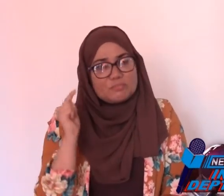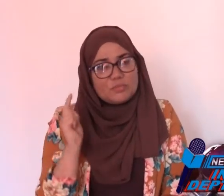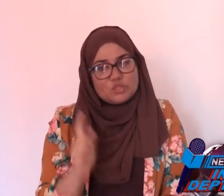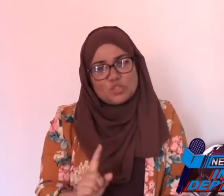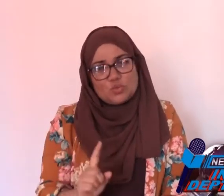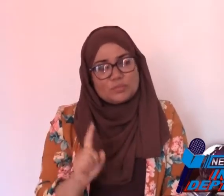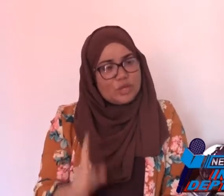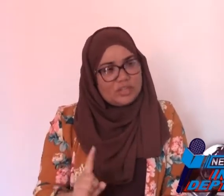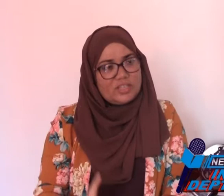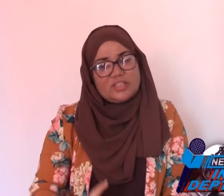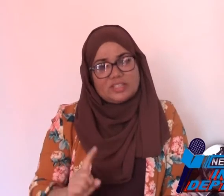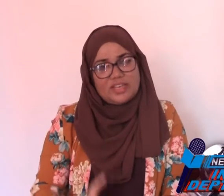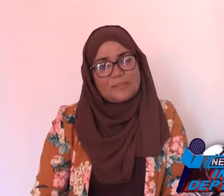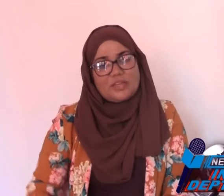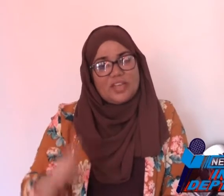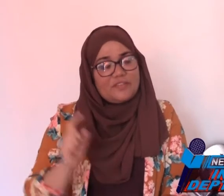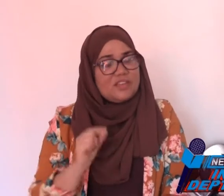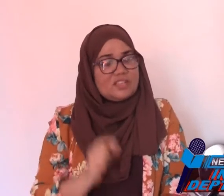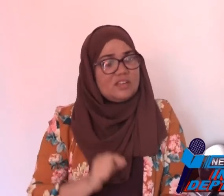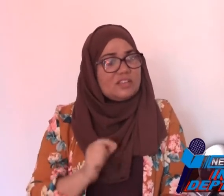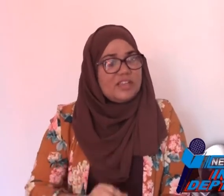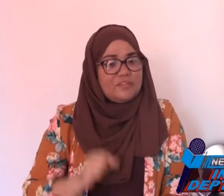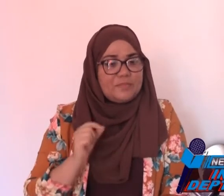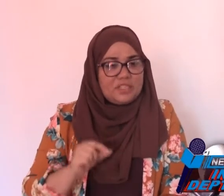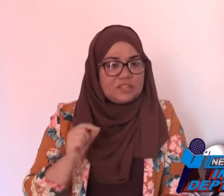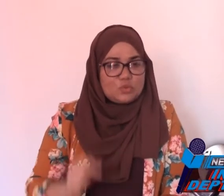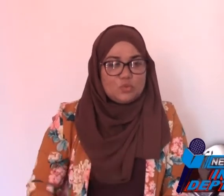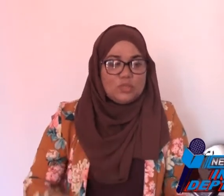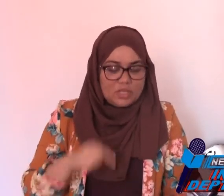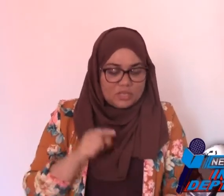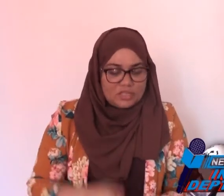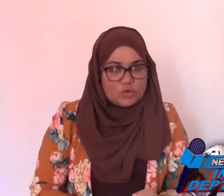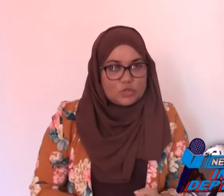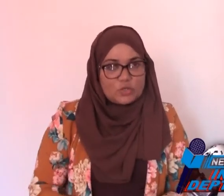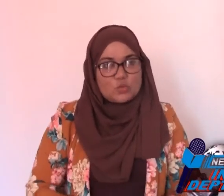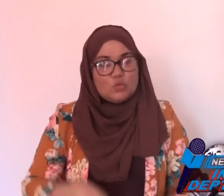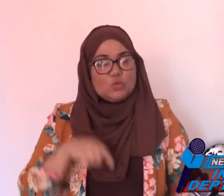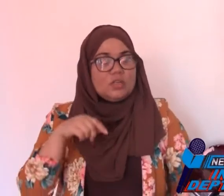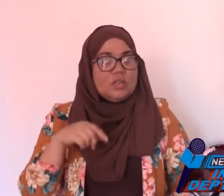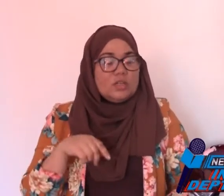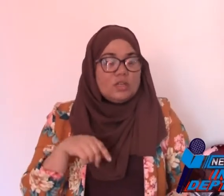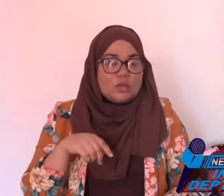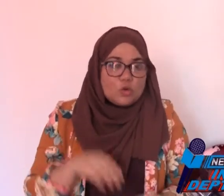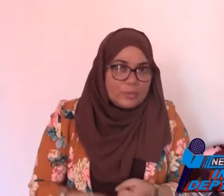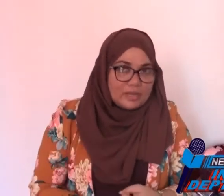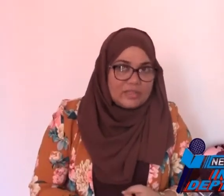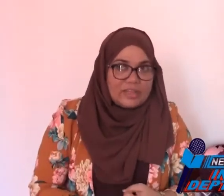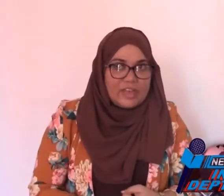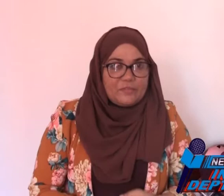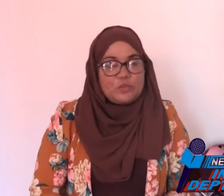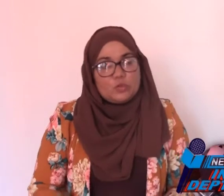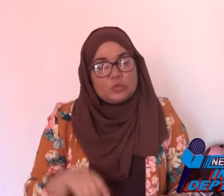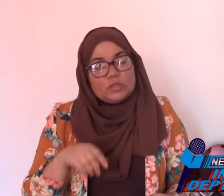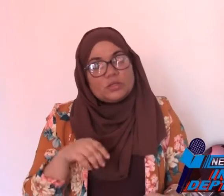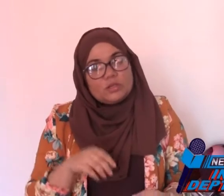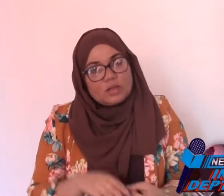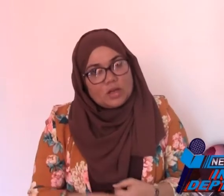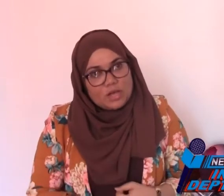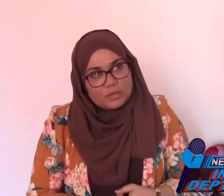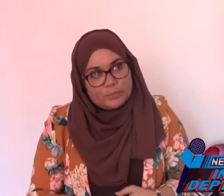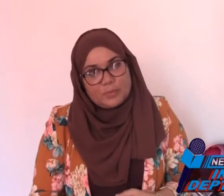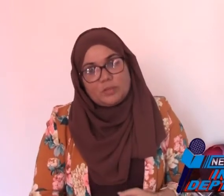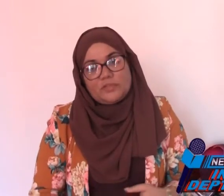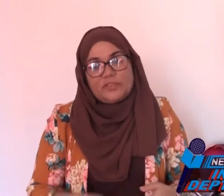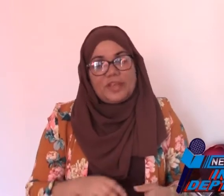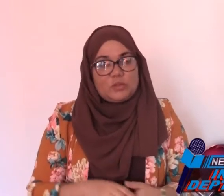since Monday this thing happened. Every single day I've been in school. Take her to school, go back in the afternoon,